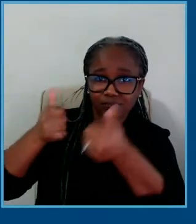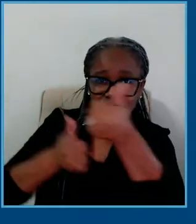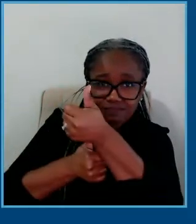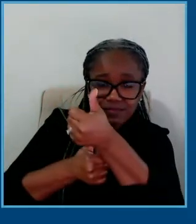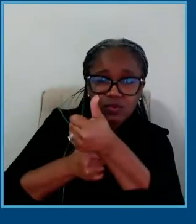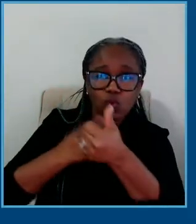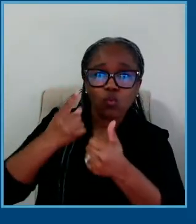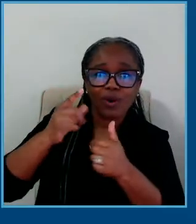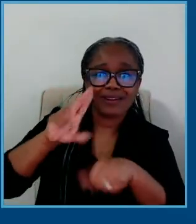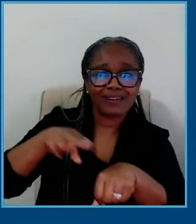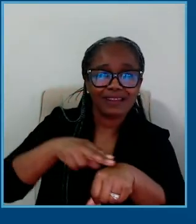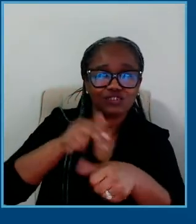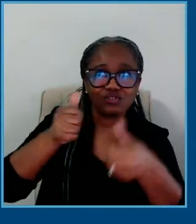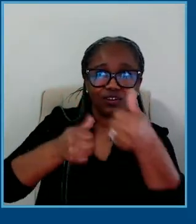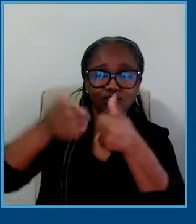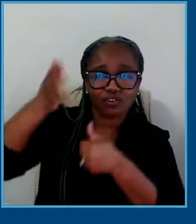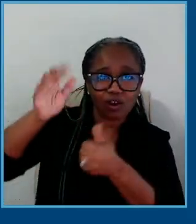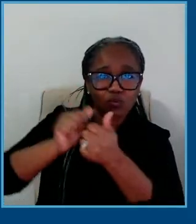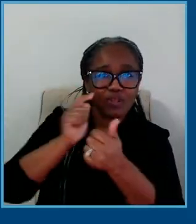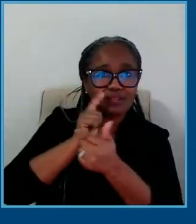for all. Thank you.